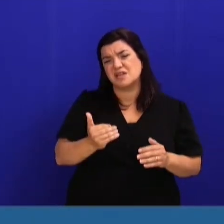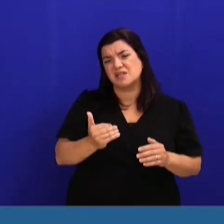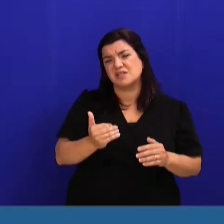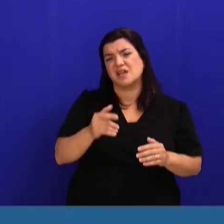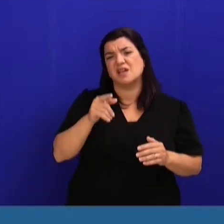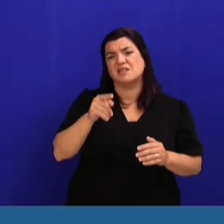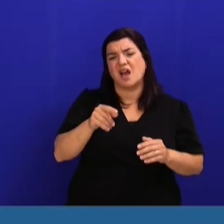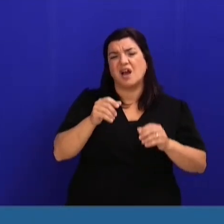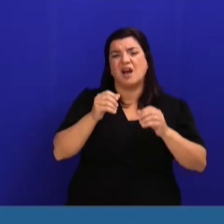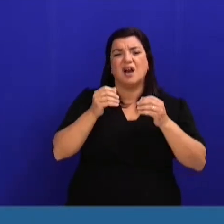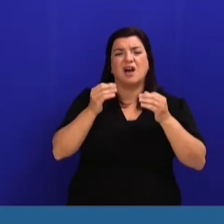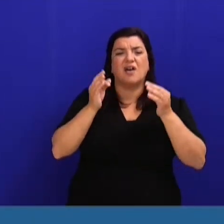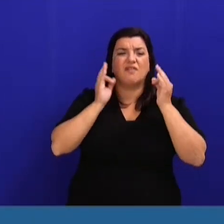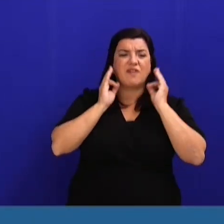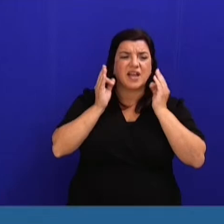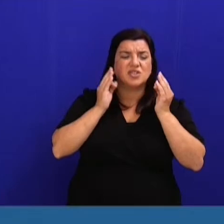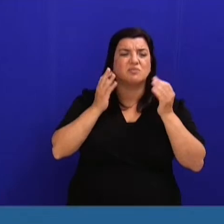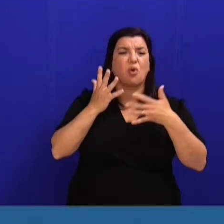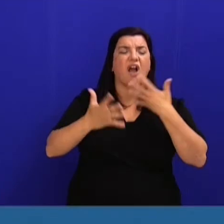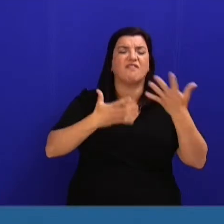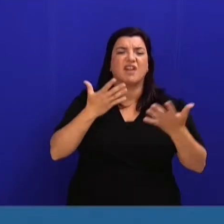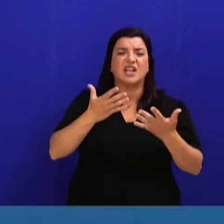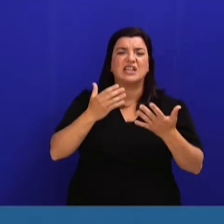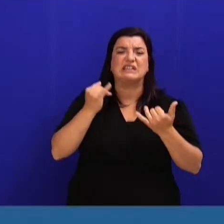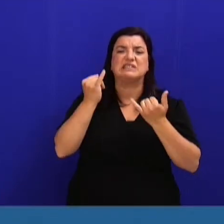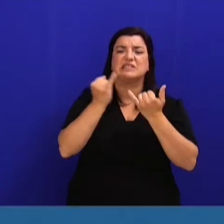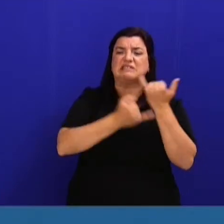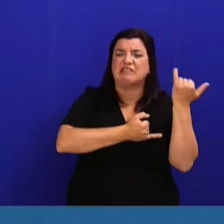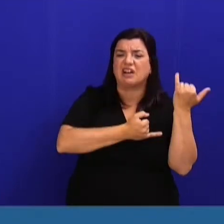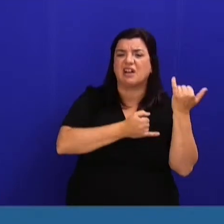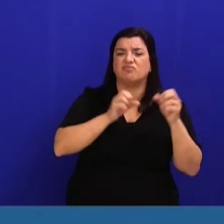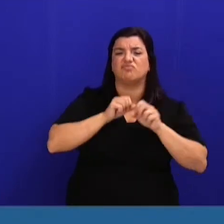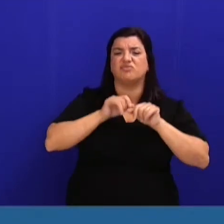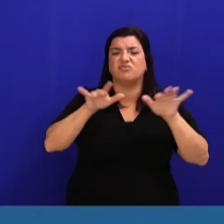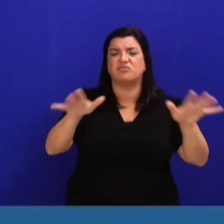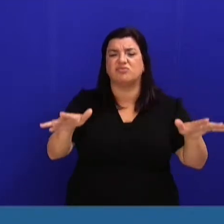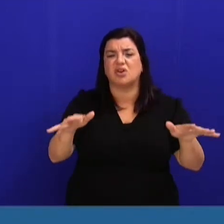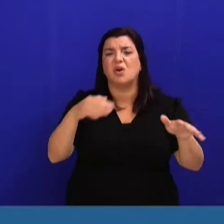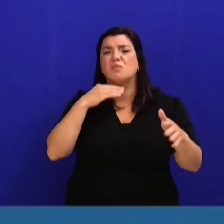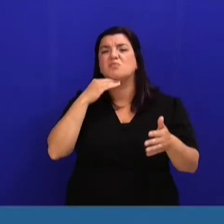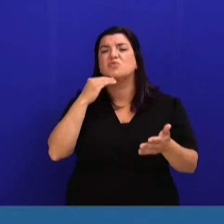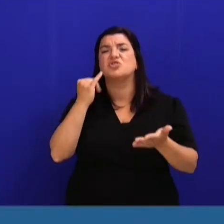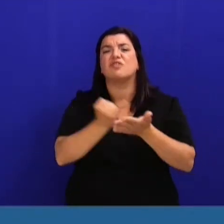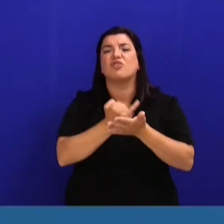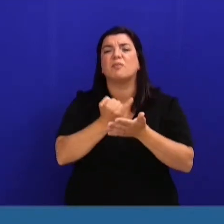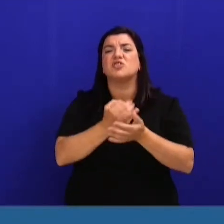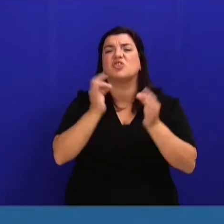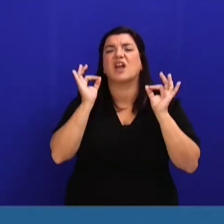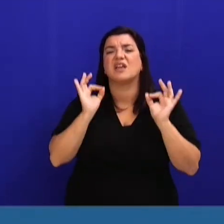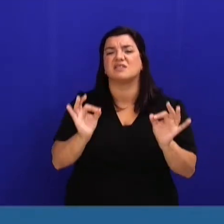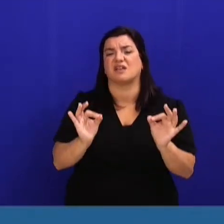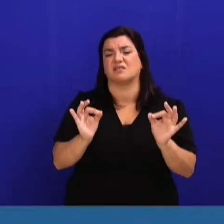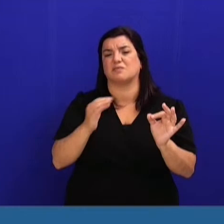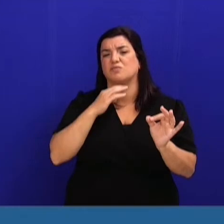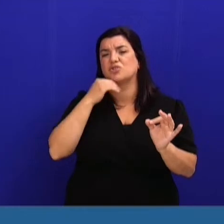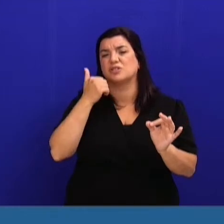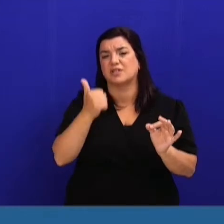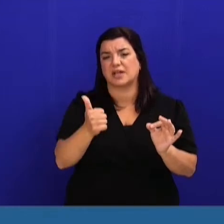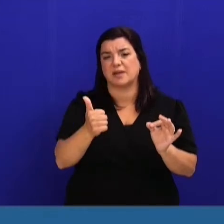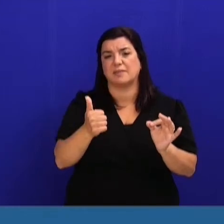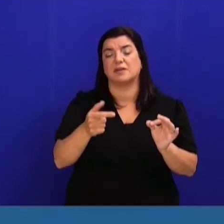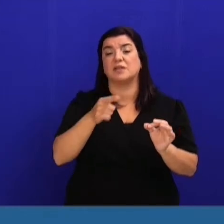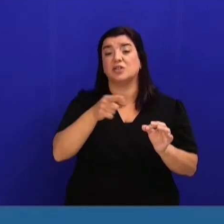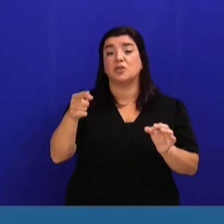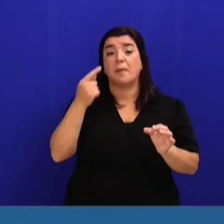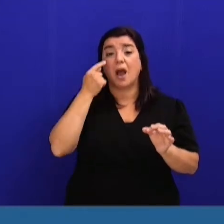fuq social media, ejja nisimgħu minn social media u informazzjoni li joħorġu mill-awtoritajiet li qegħdin jiġu